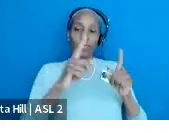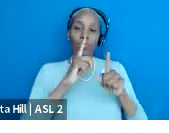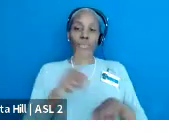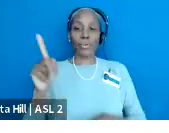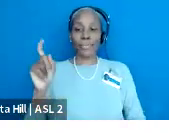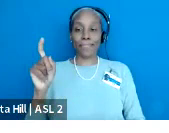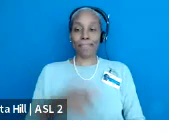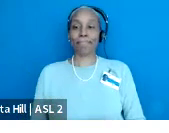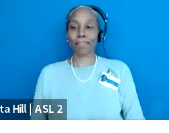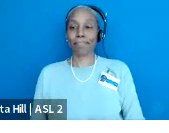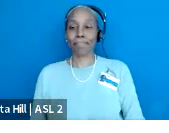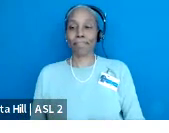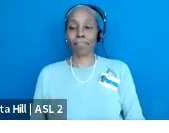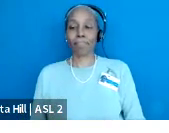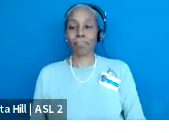reported?